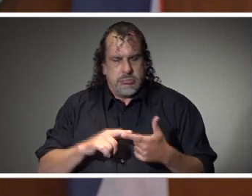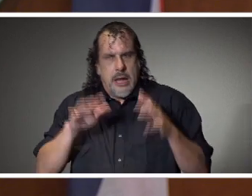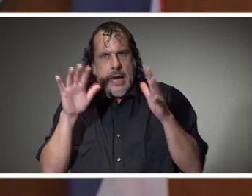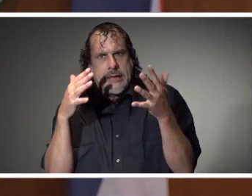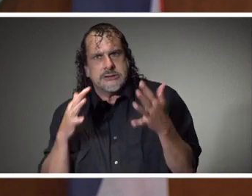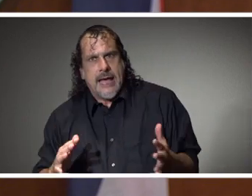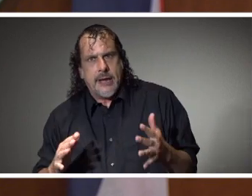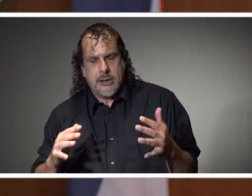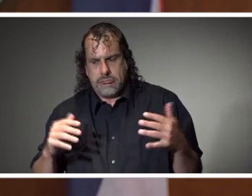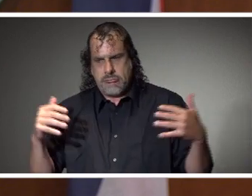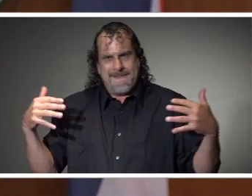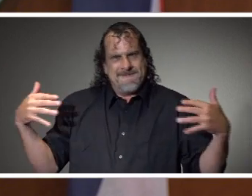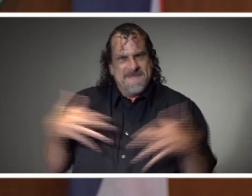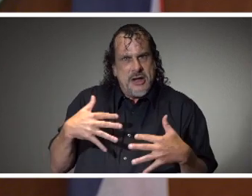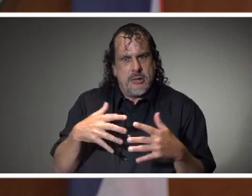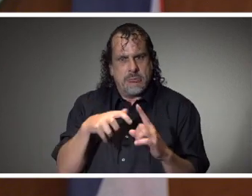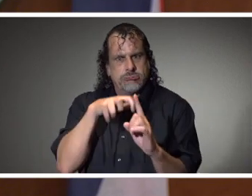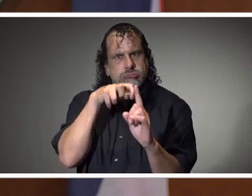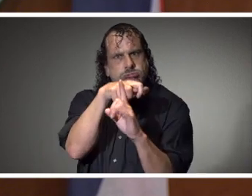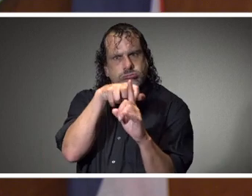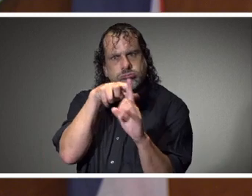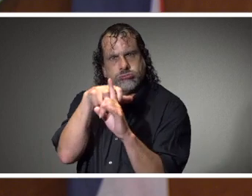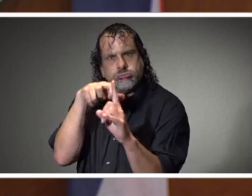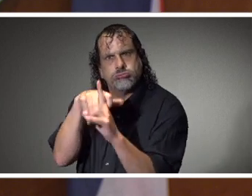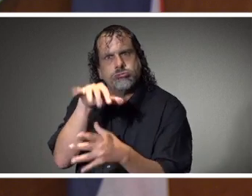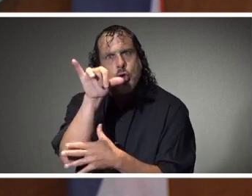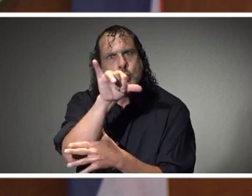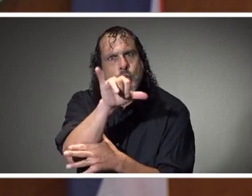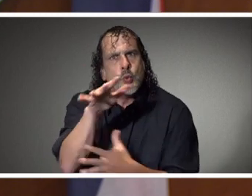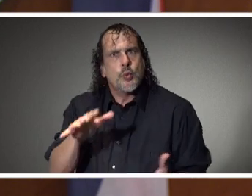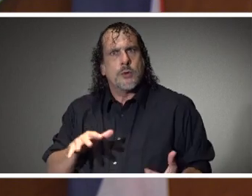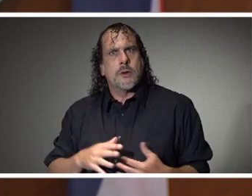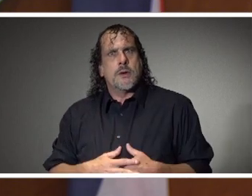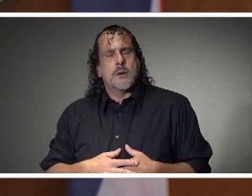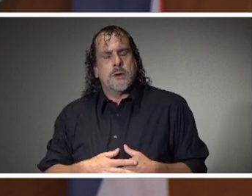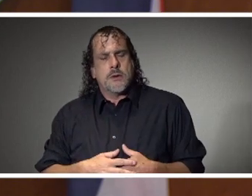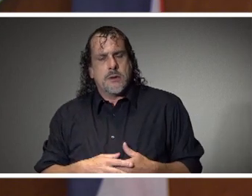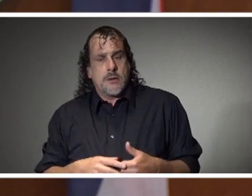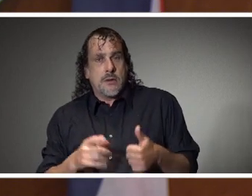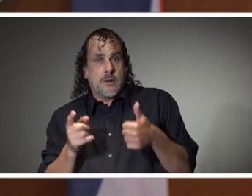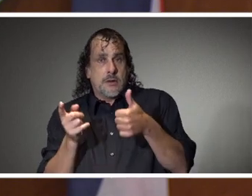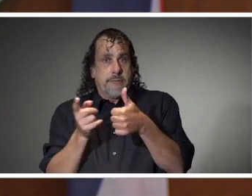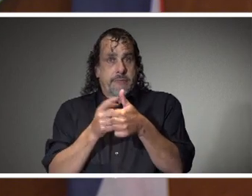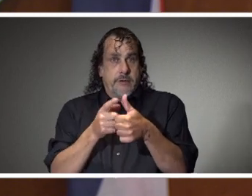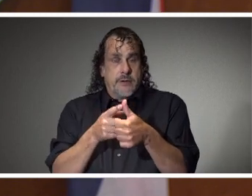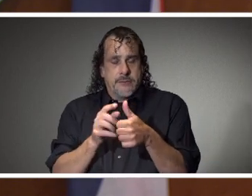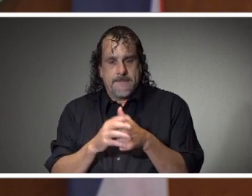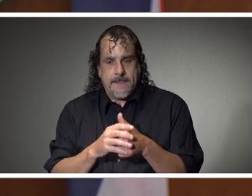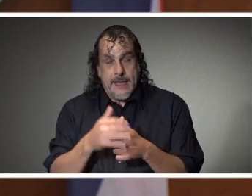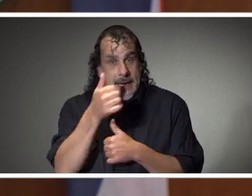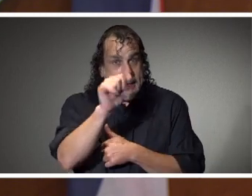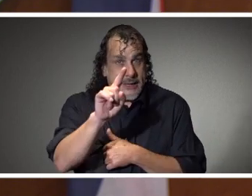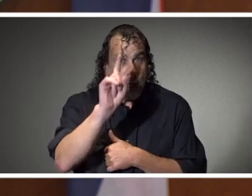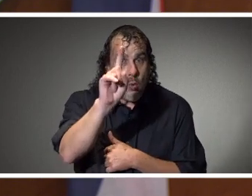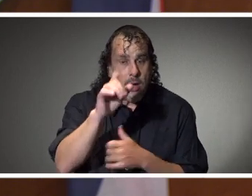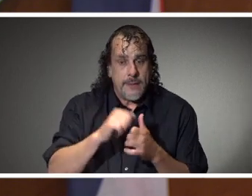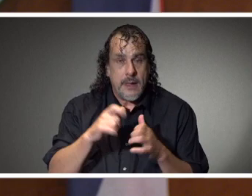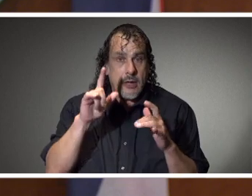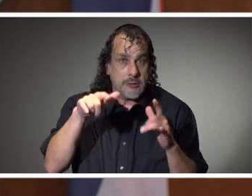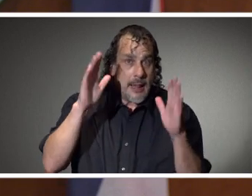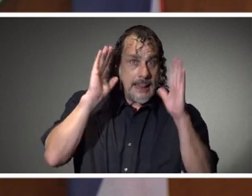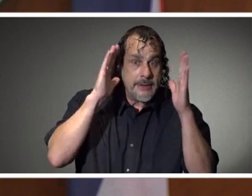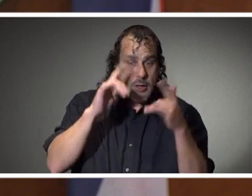fear that are plaguing us. First, from me to anyone listening who needs to hear